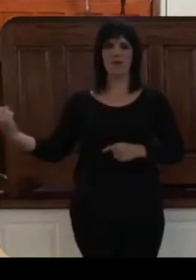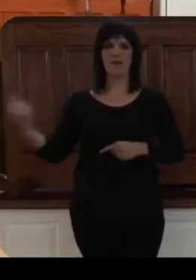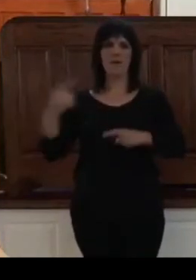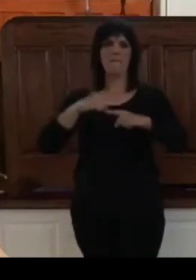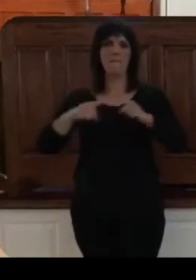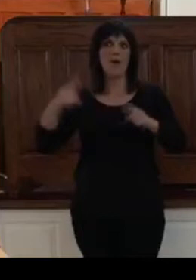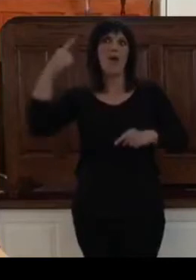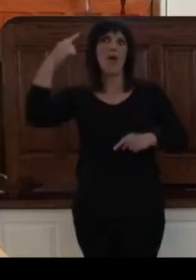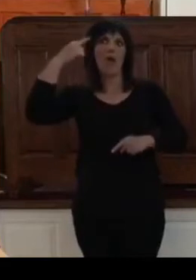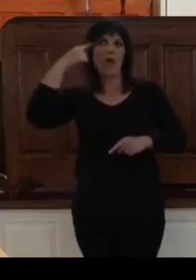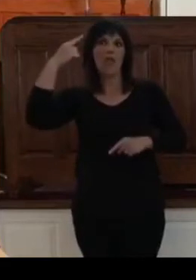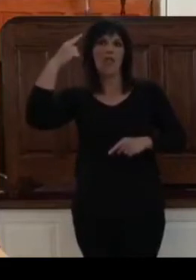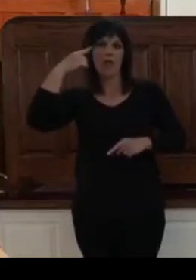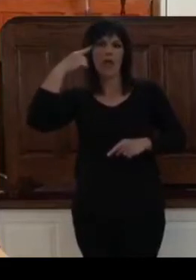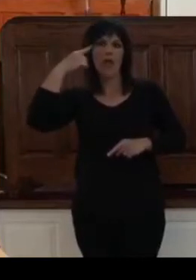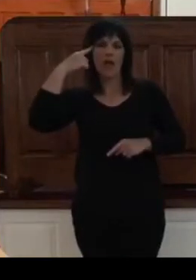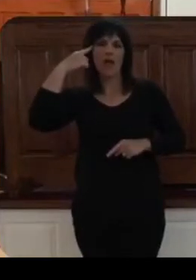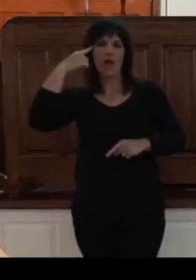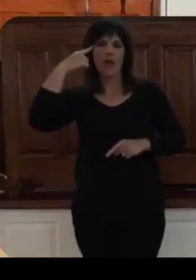very relative